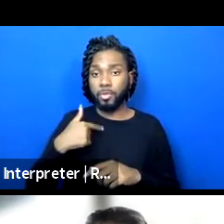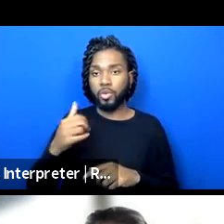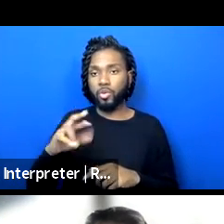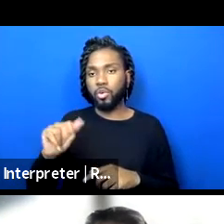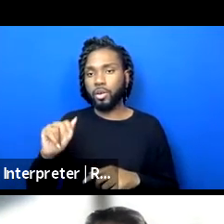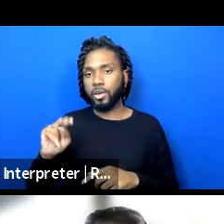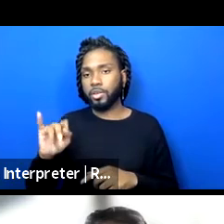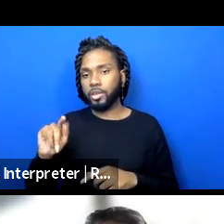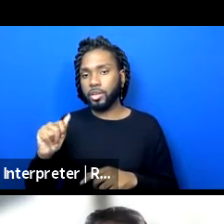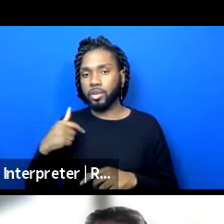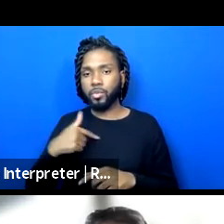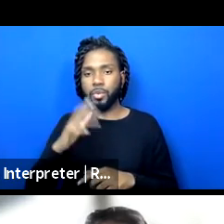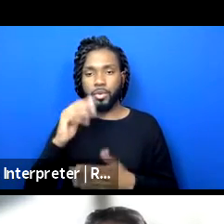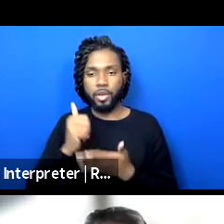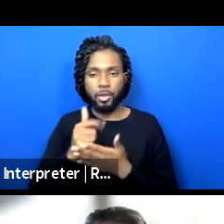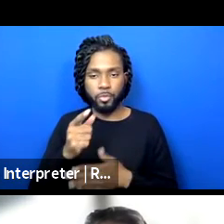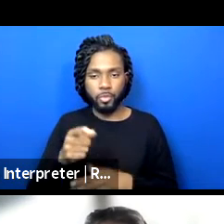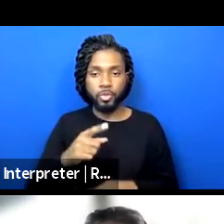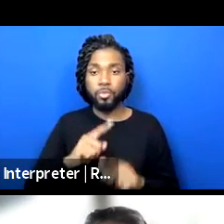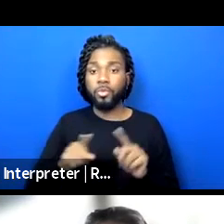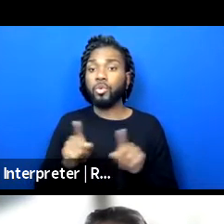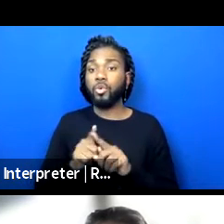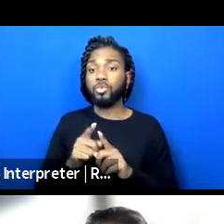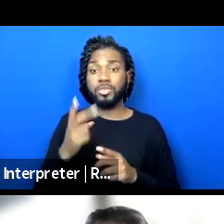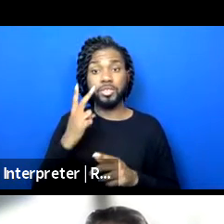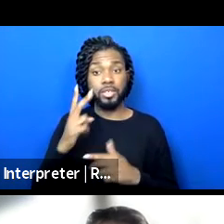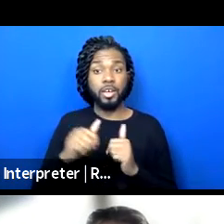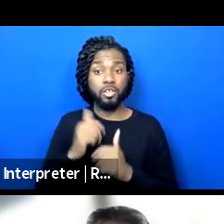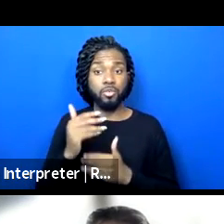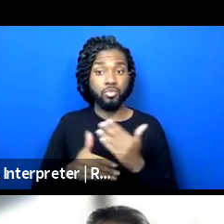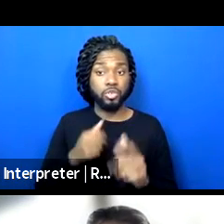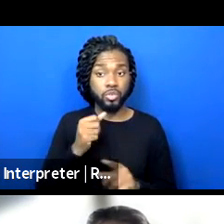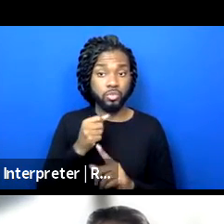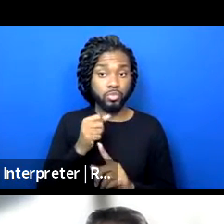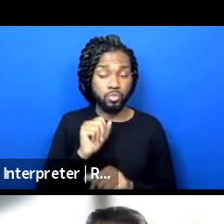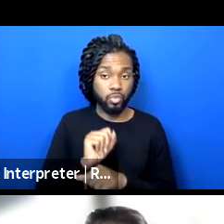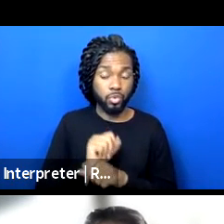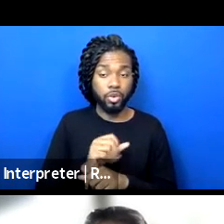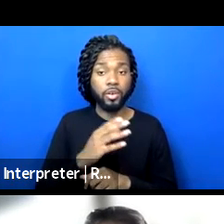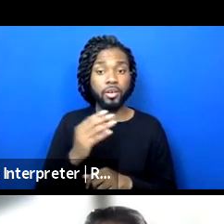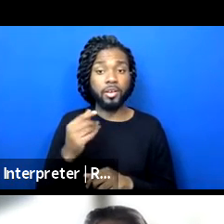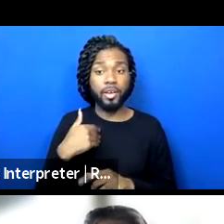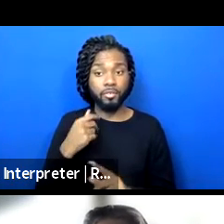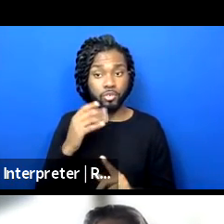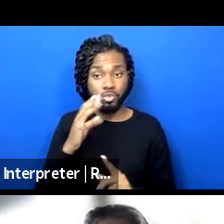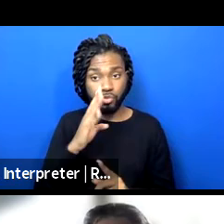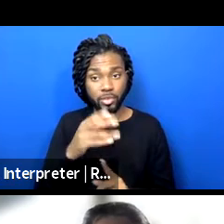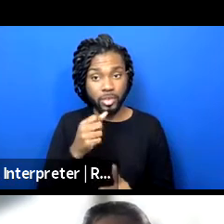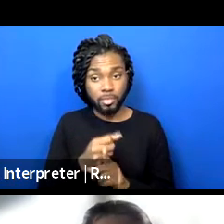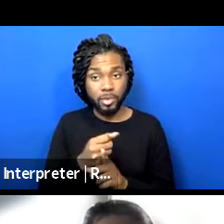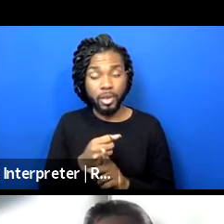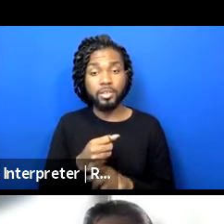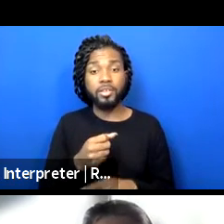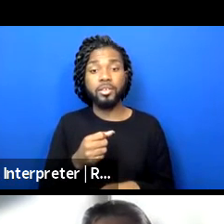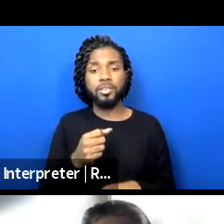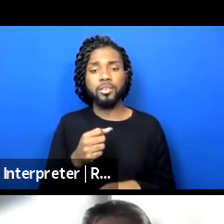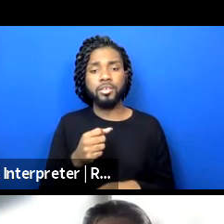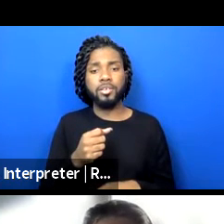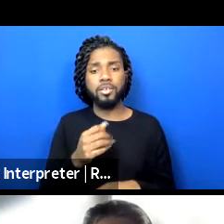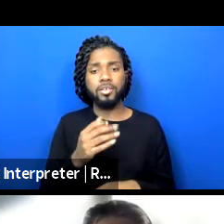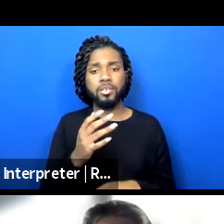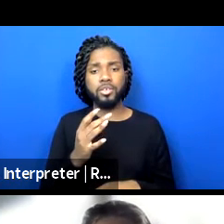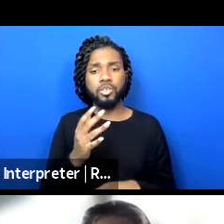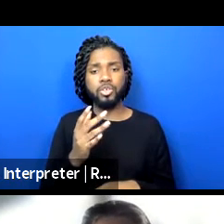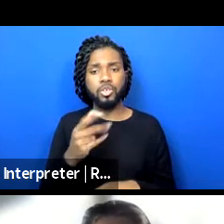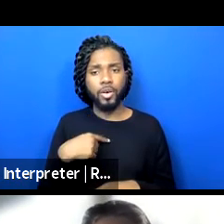that. And I also just want to say, in terms of seeing how the process works or having a direct impact on it yourself as a panel, I see a few.